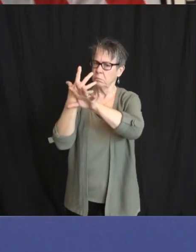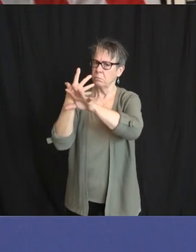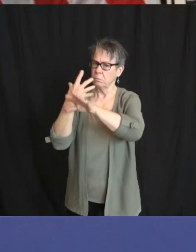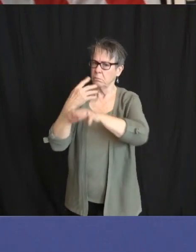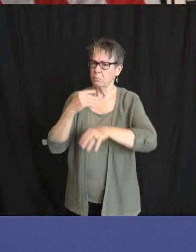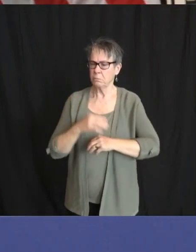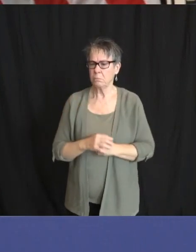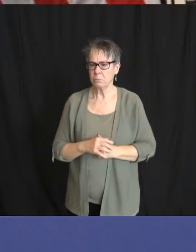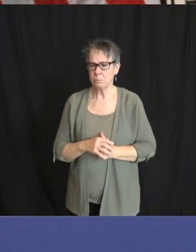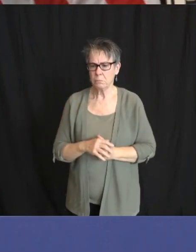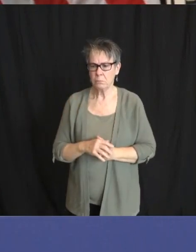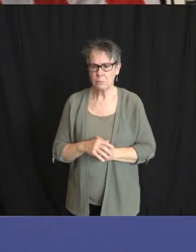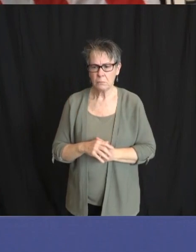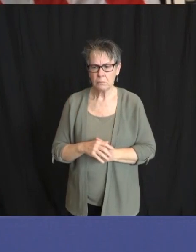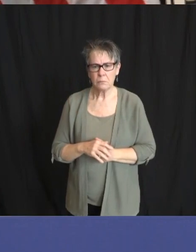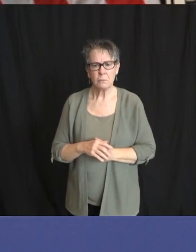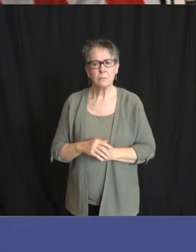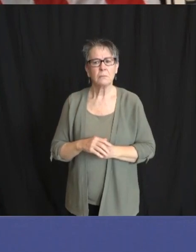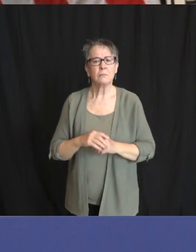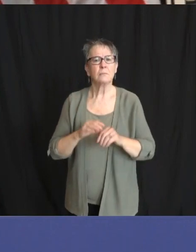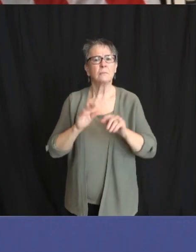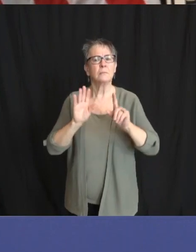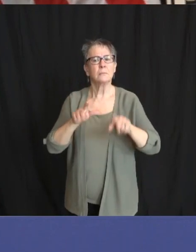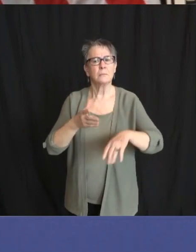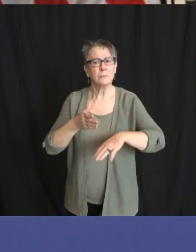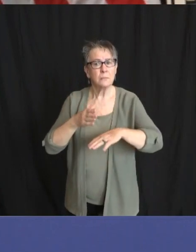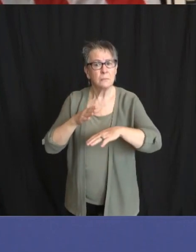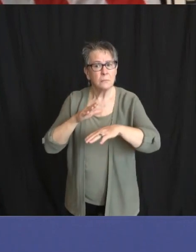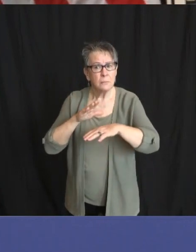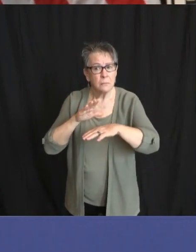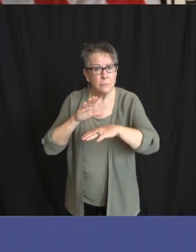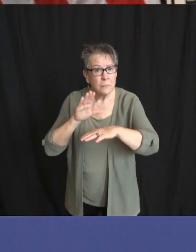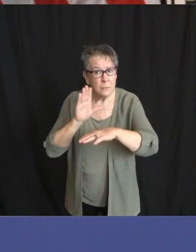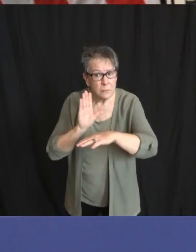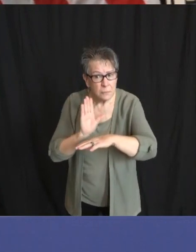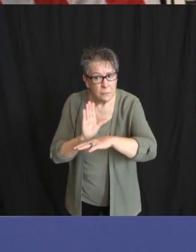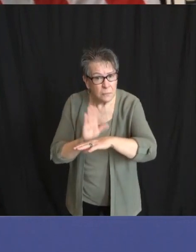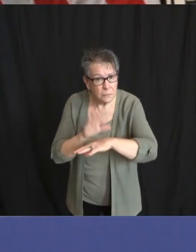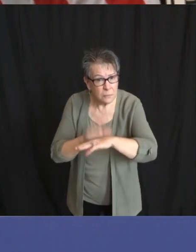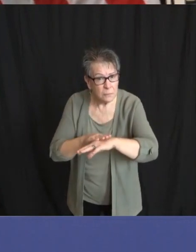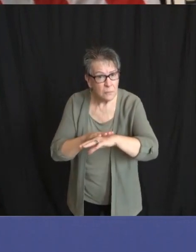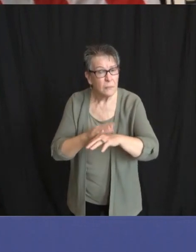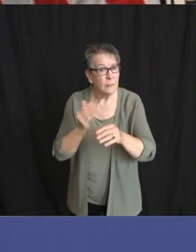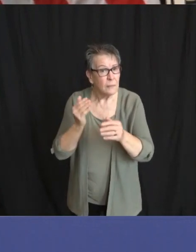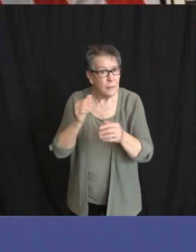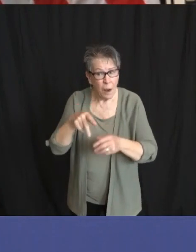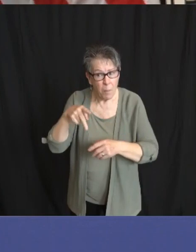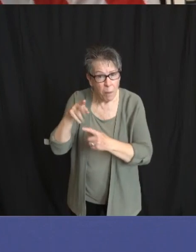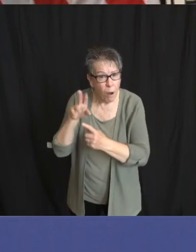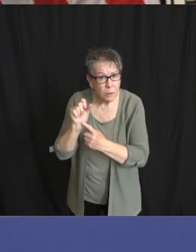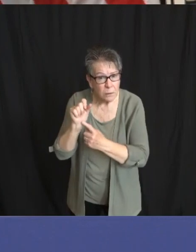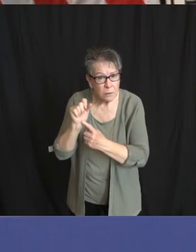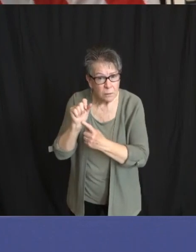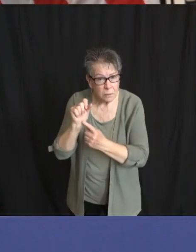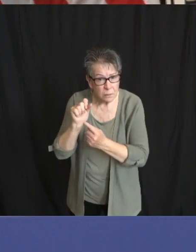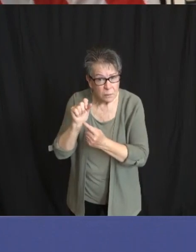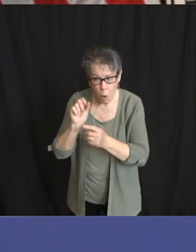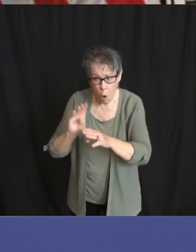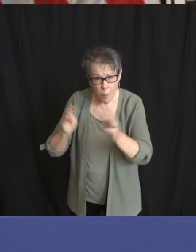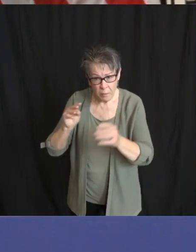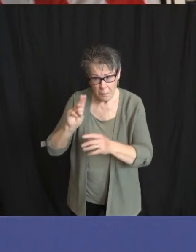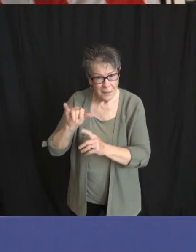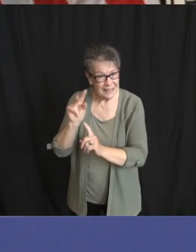this weekend, just as quickly as we've reopened them, we'll close them again. And so I don't know whether it was an act of defiance. I have no insight into it, but they should not